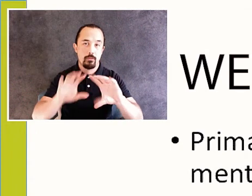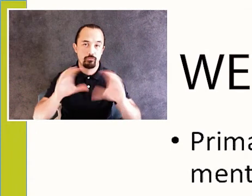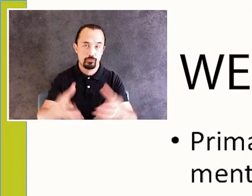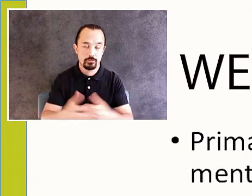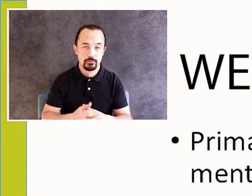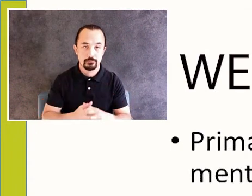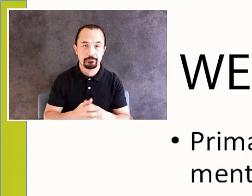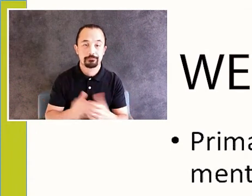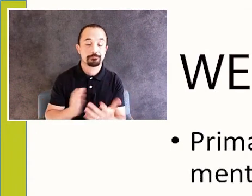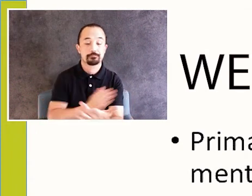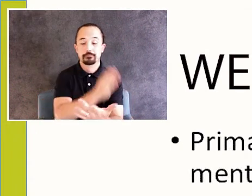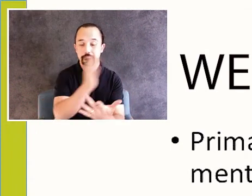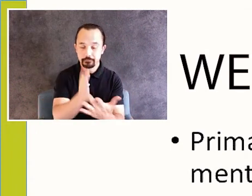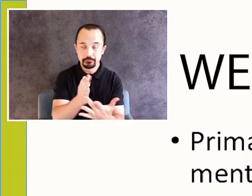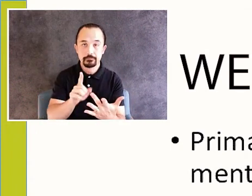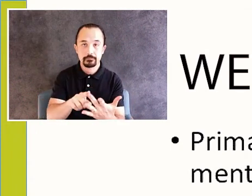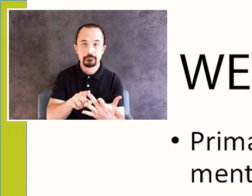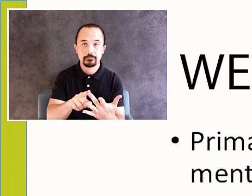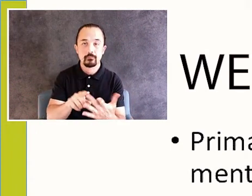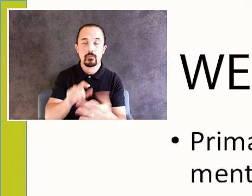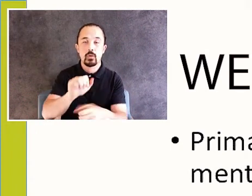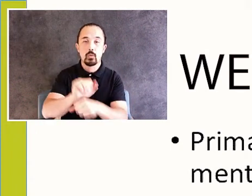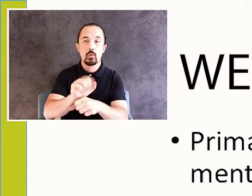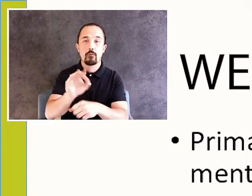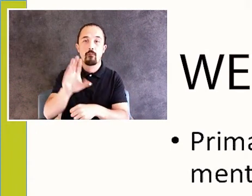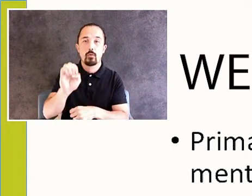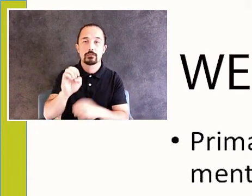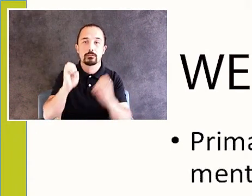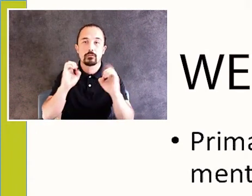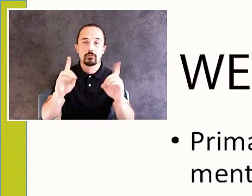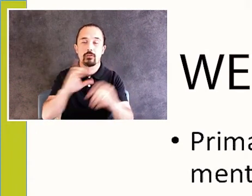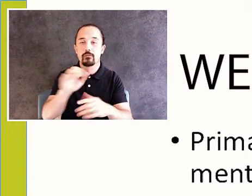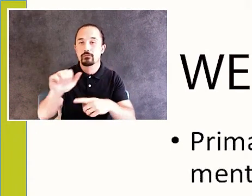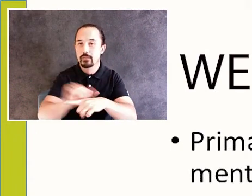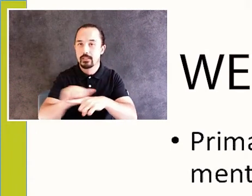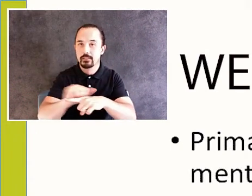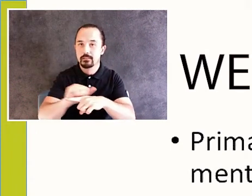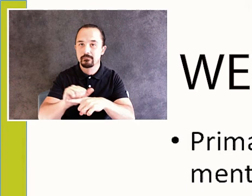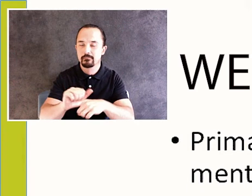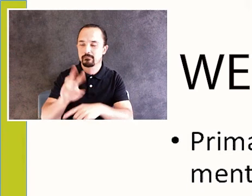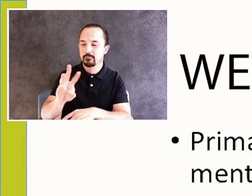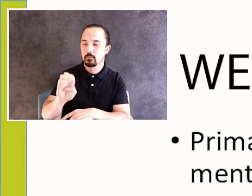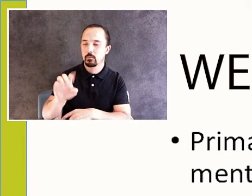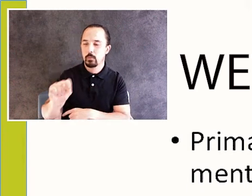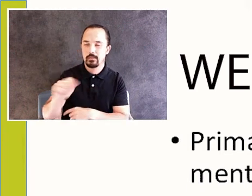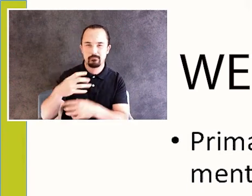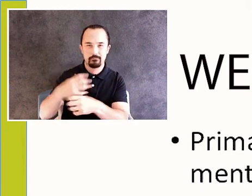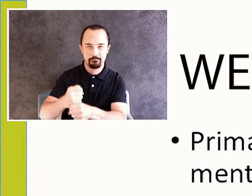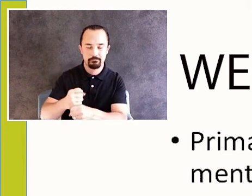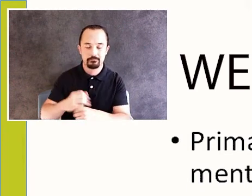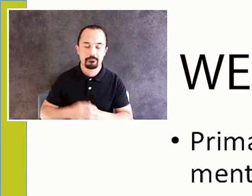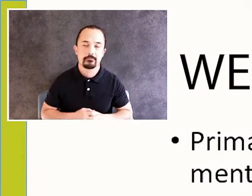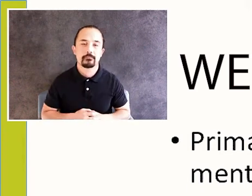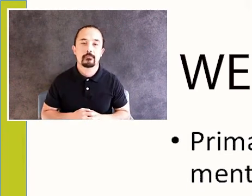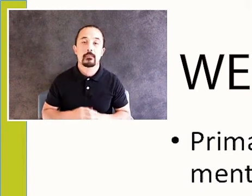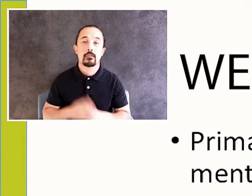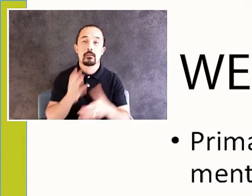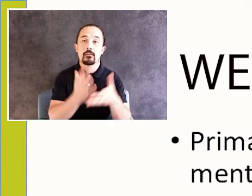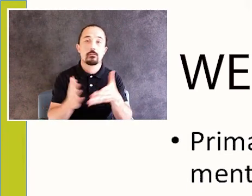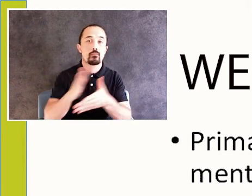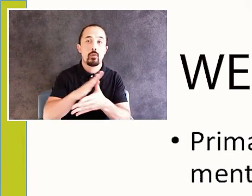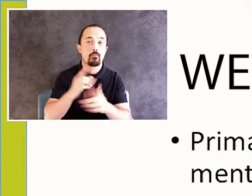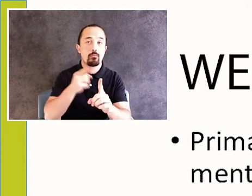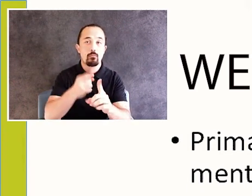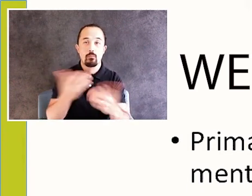next component is workforce education and training, or WET for short. The primary goals of